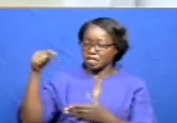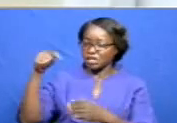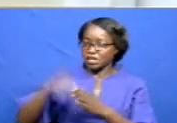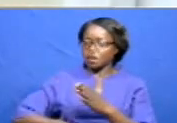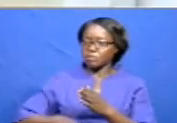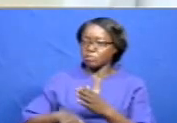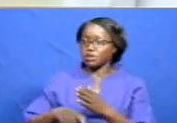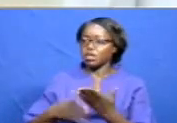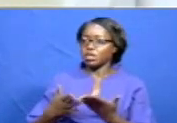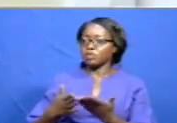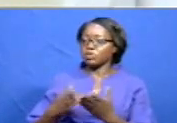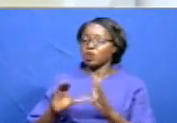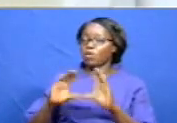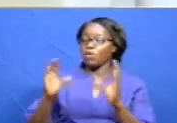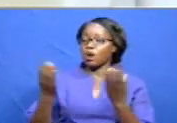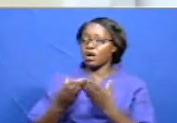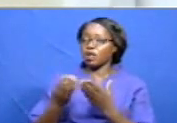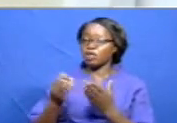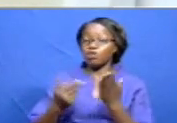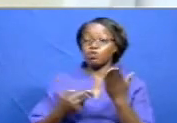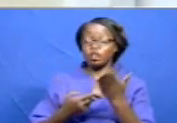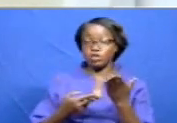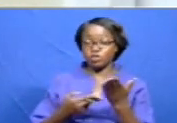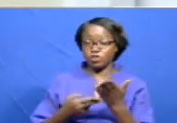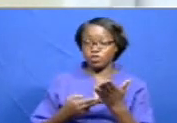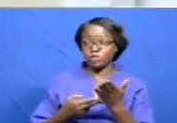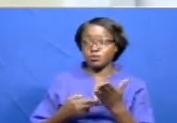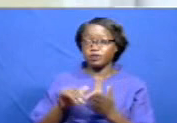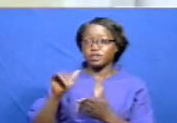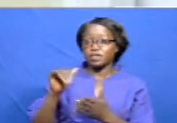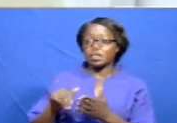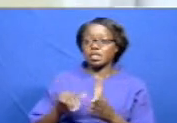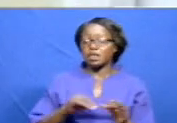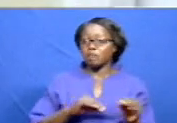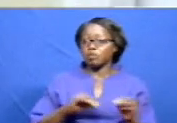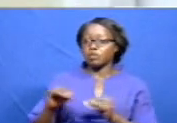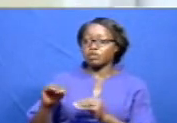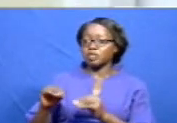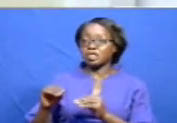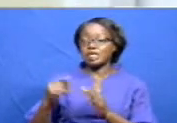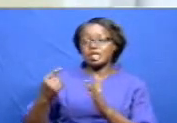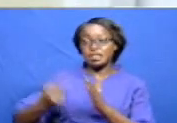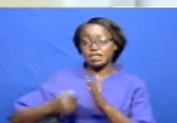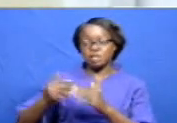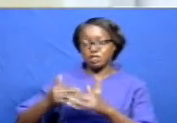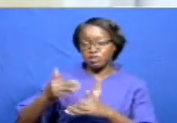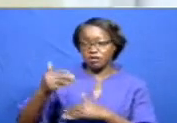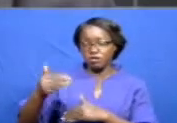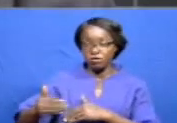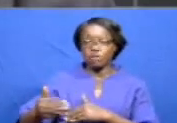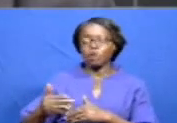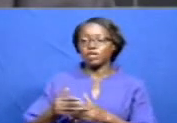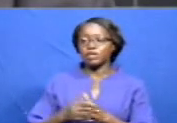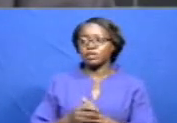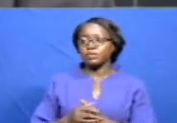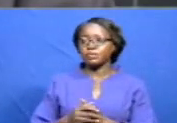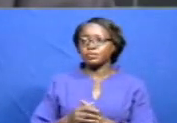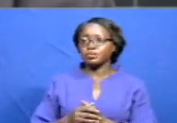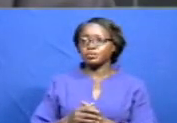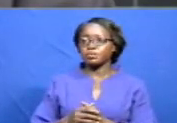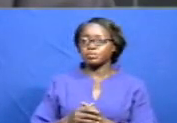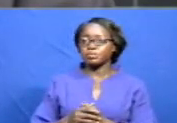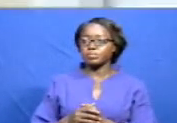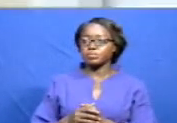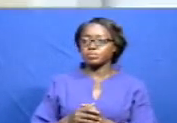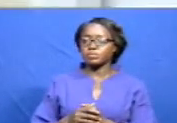the exciting world of the technologies that are moving the telecoms industry forward. Welcome very much. Thank you very much,